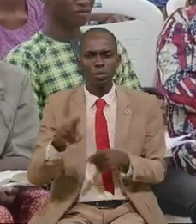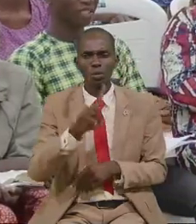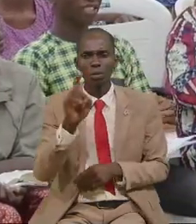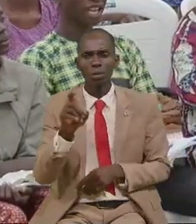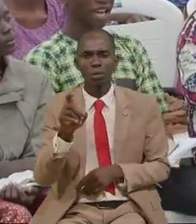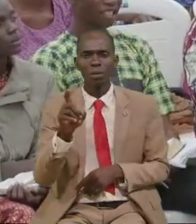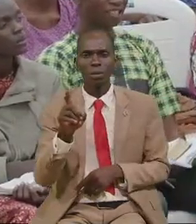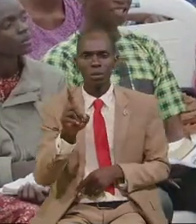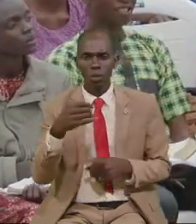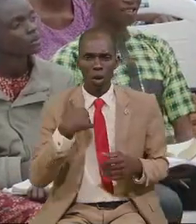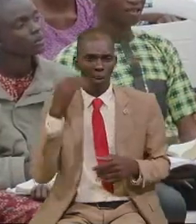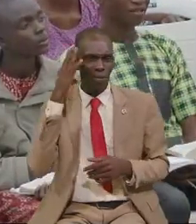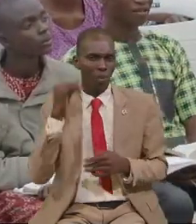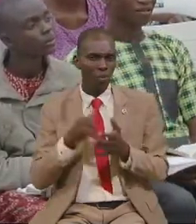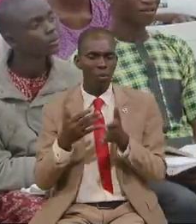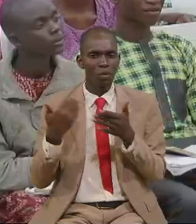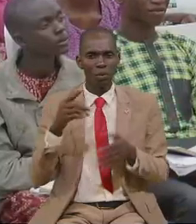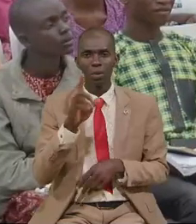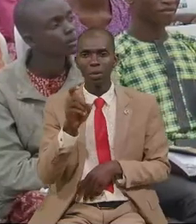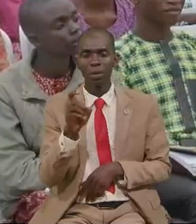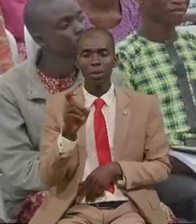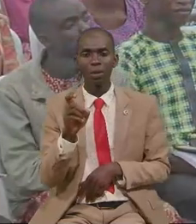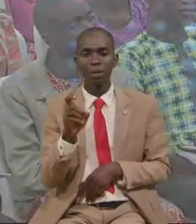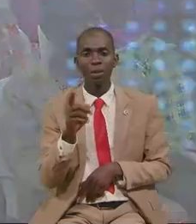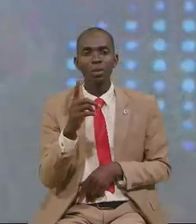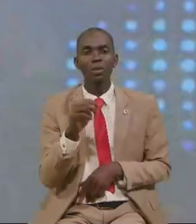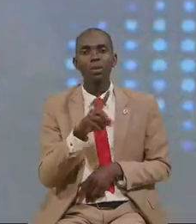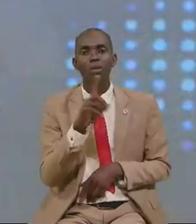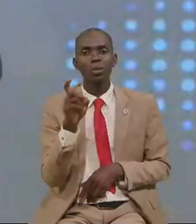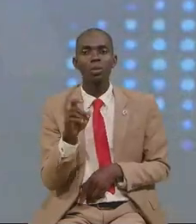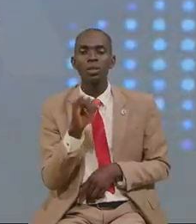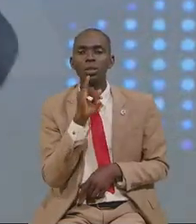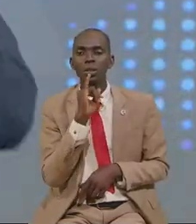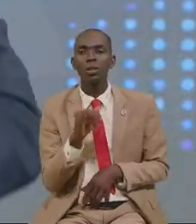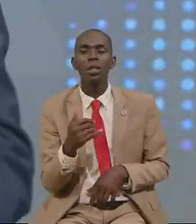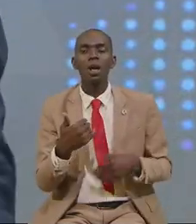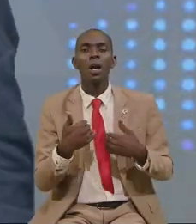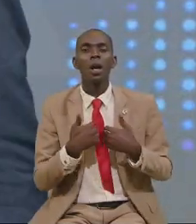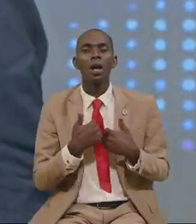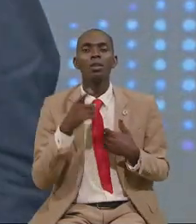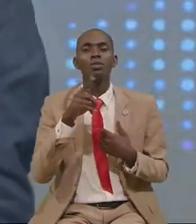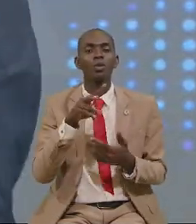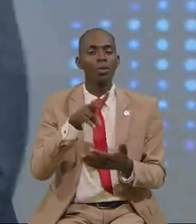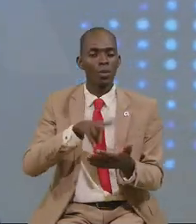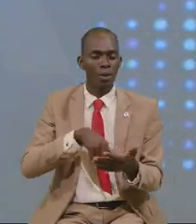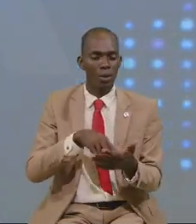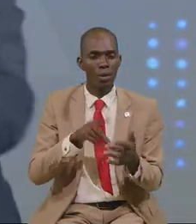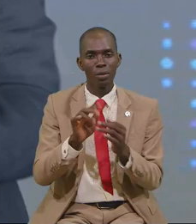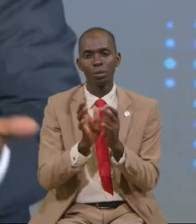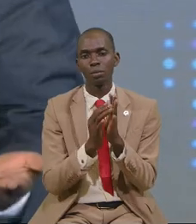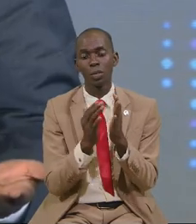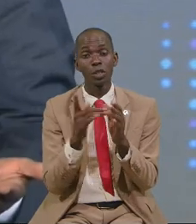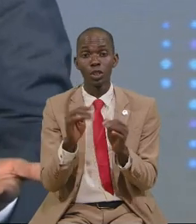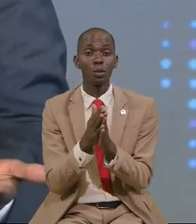Answer. The question is, have you read the book? Have